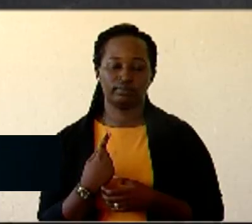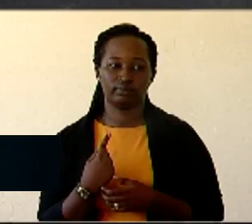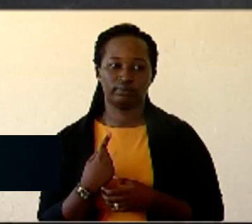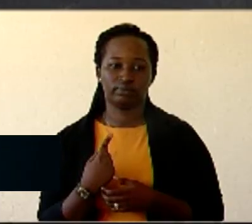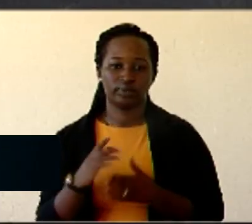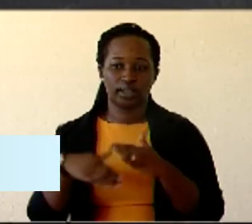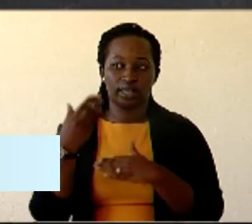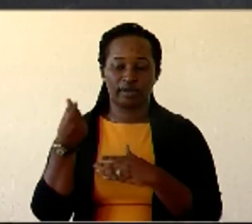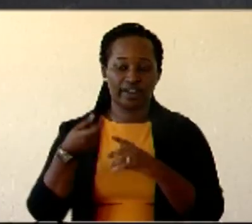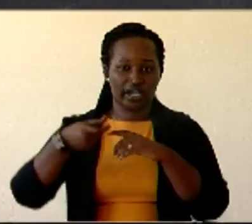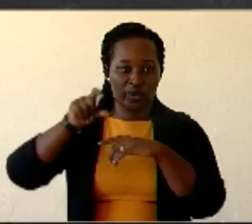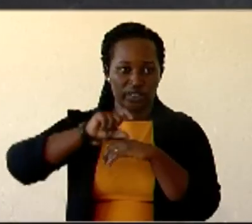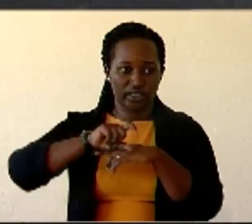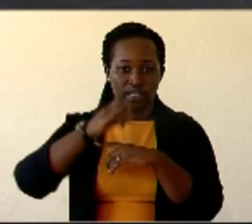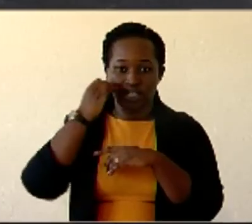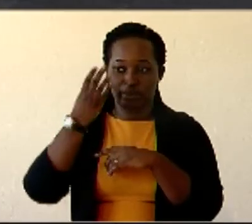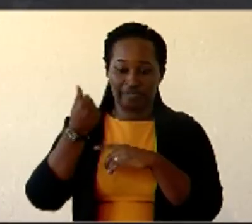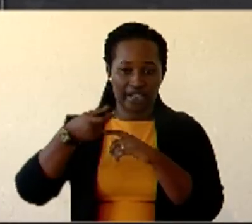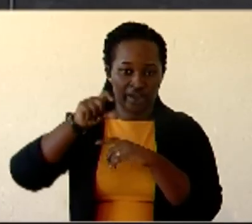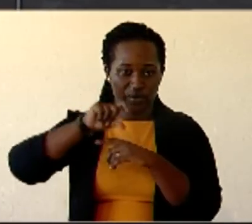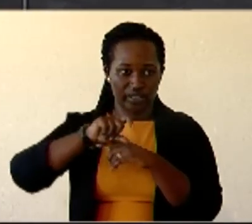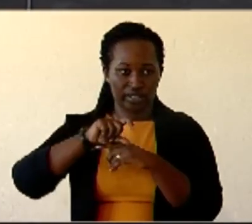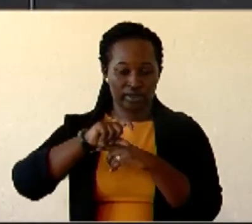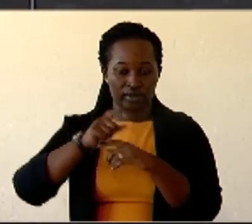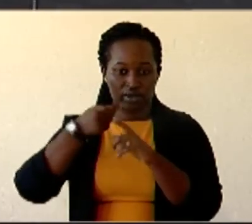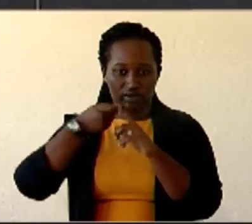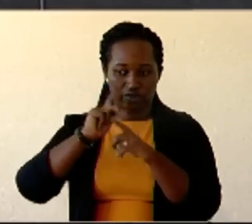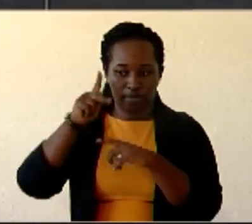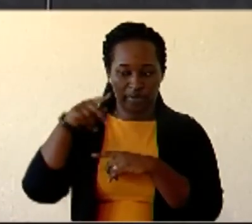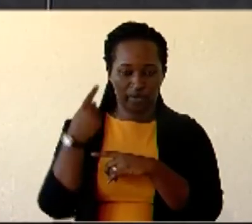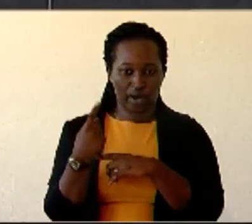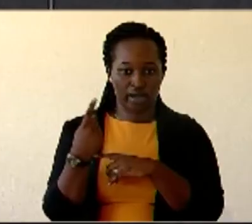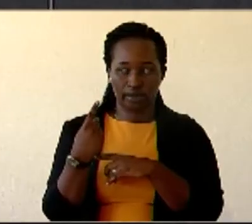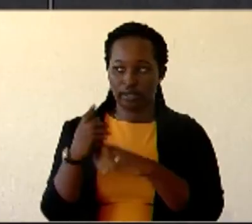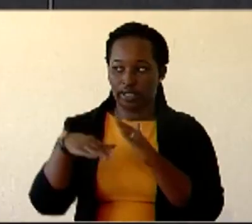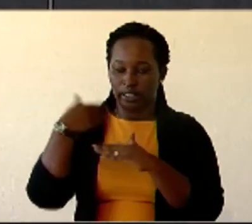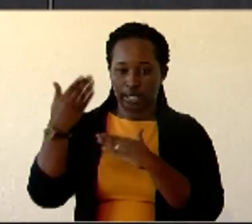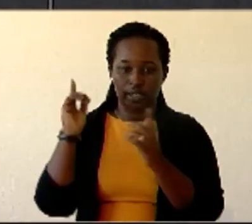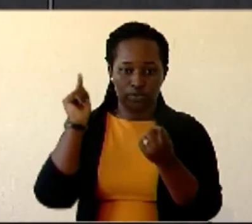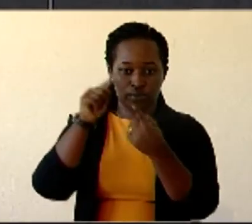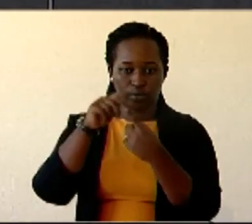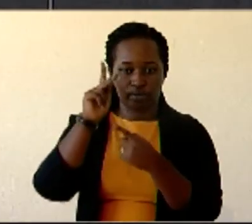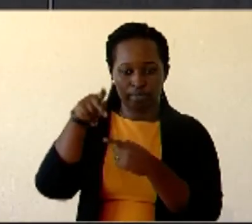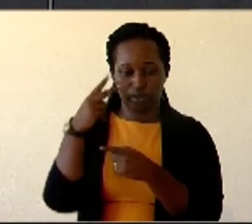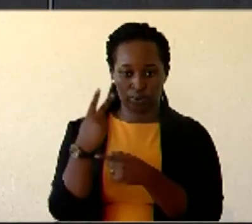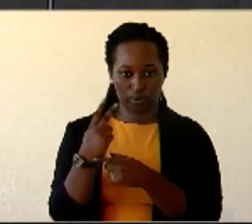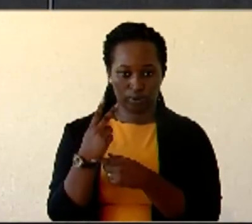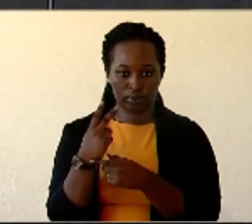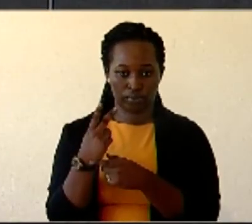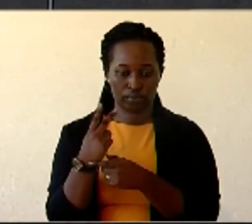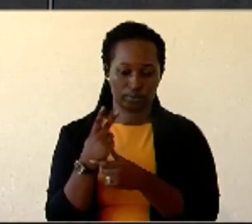Then the price has increased. If the price increases from price 1 and maybe to price P2,